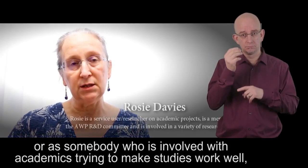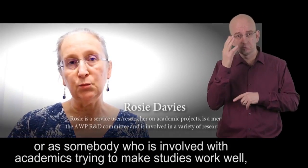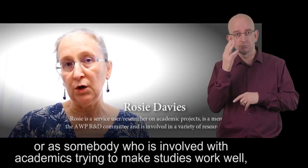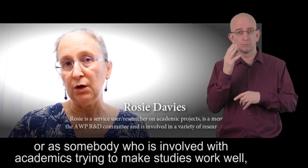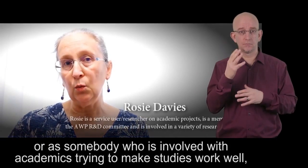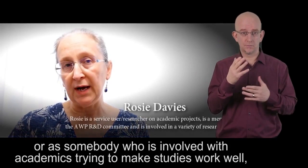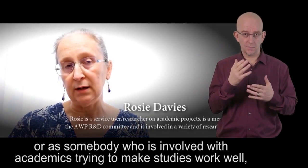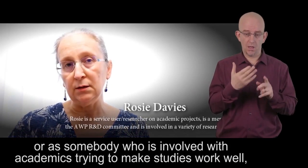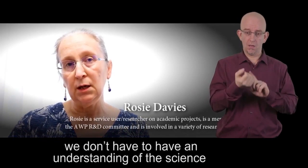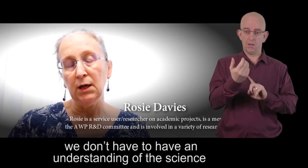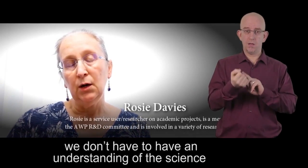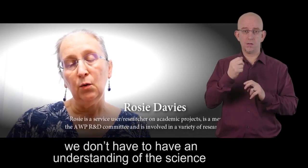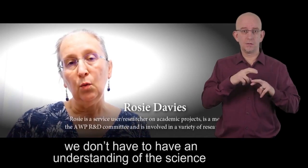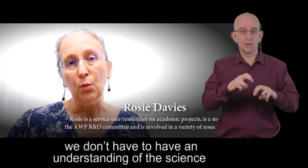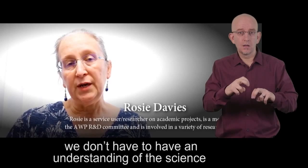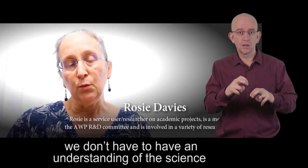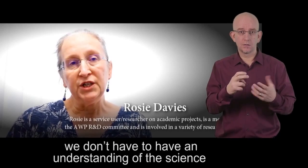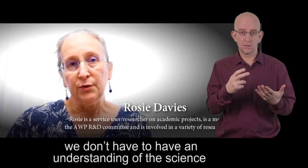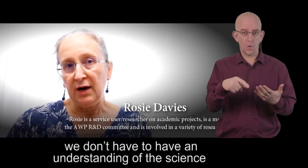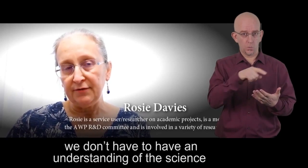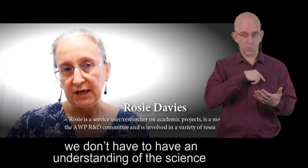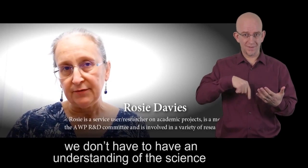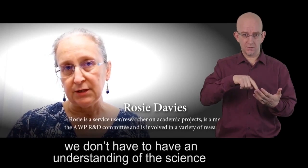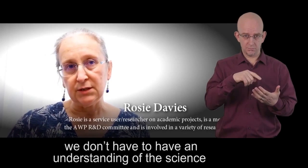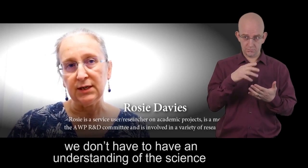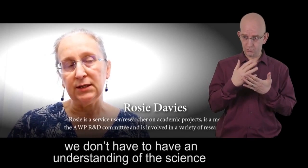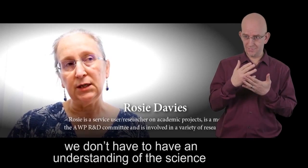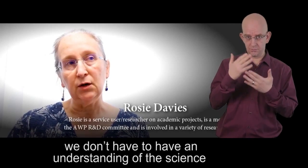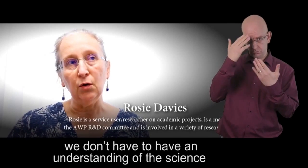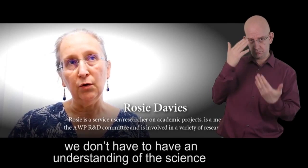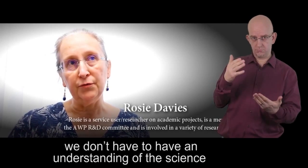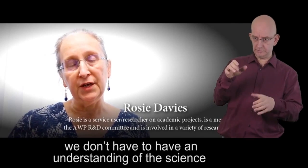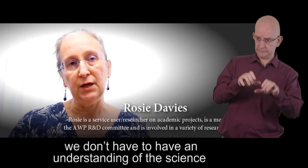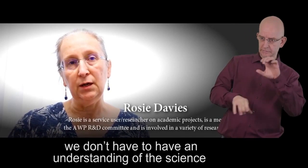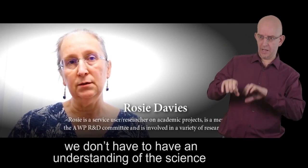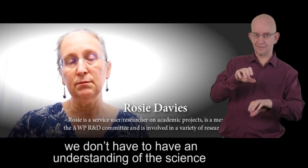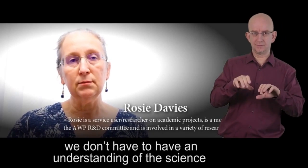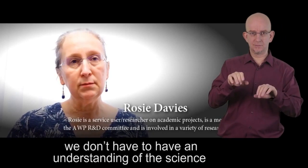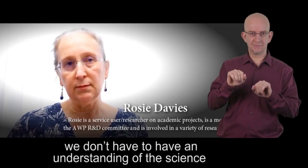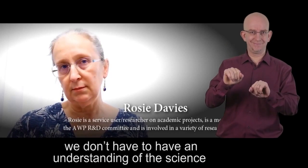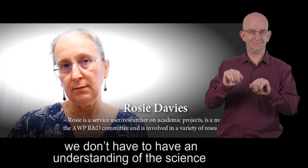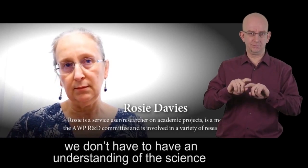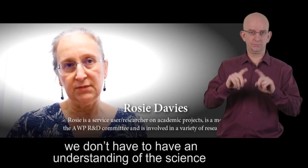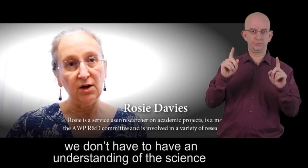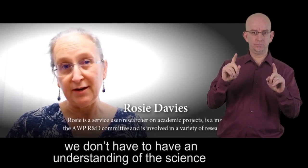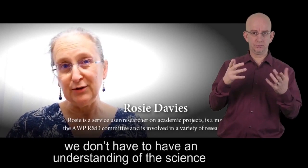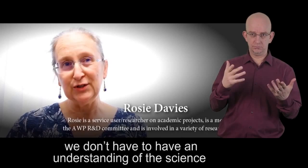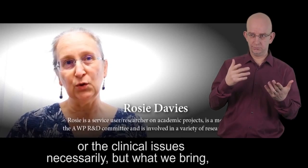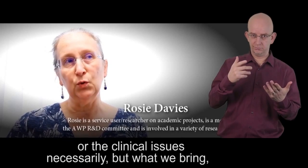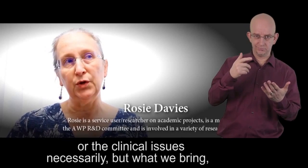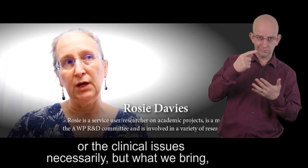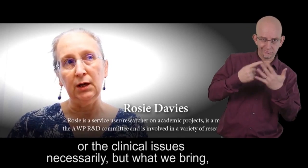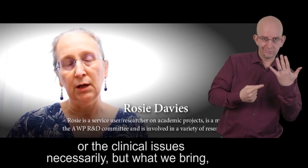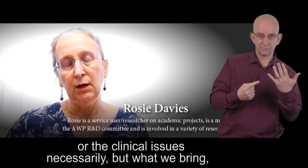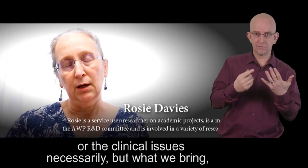make studies work well what we we don't have to have an understanding of the science